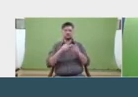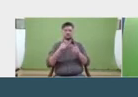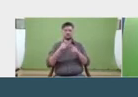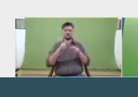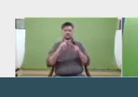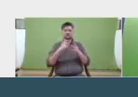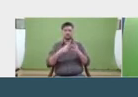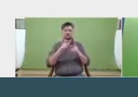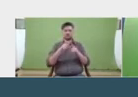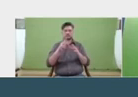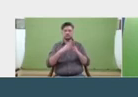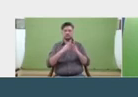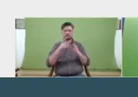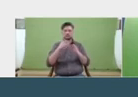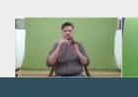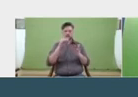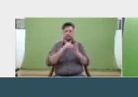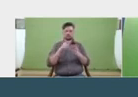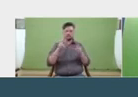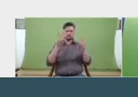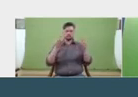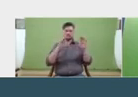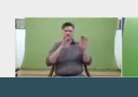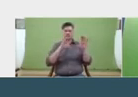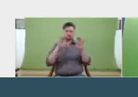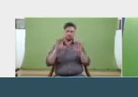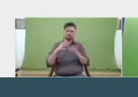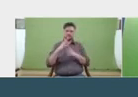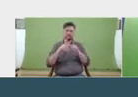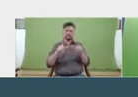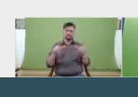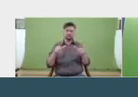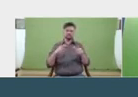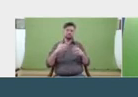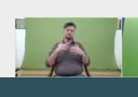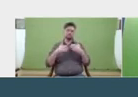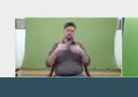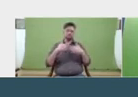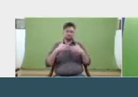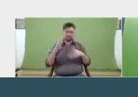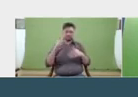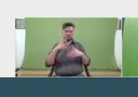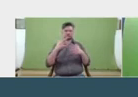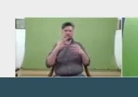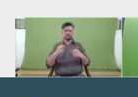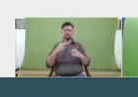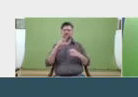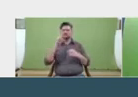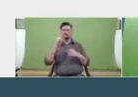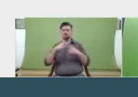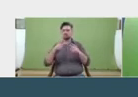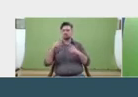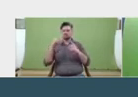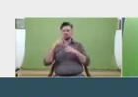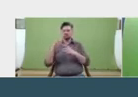there sign languages are extremely interesting exhibiting all the complexities of spoken languages but